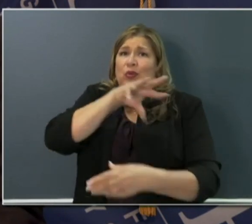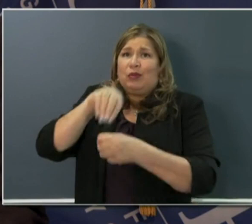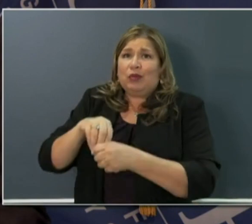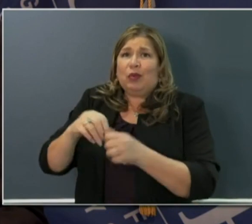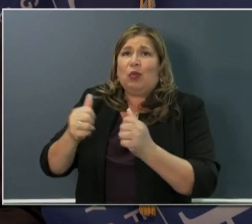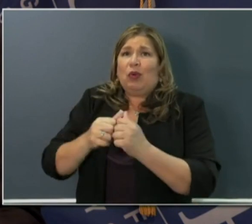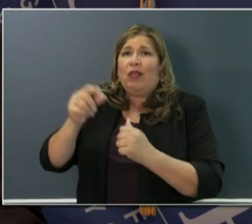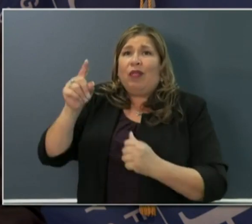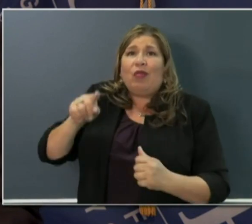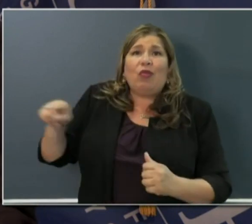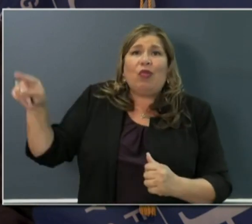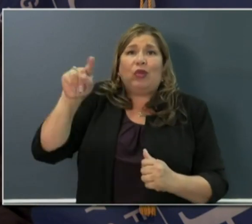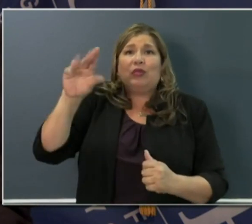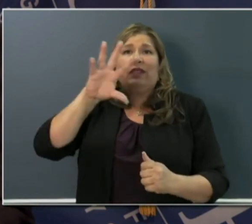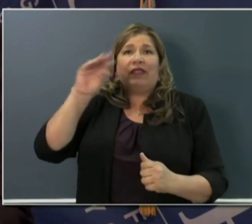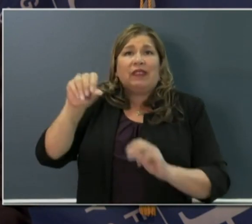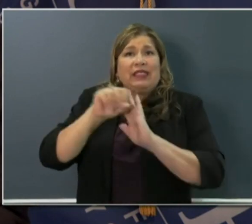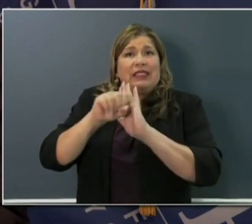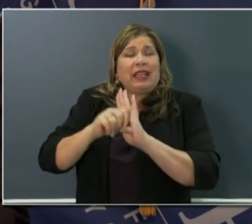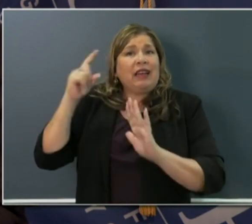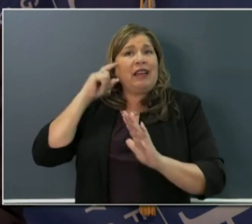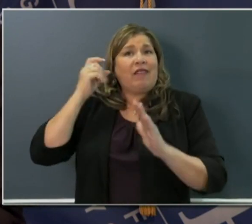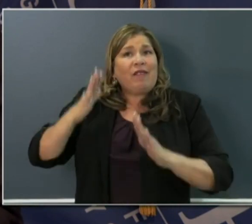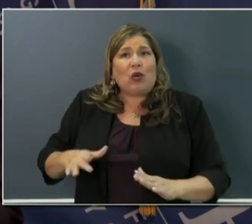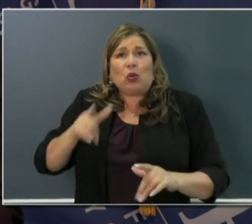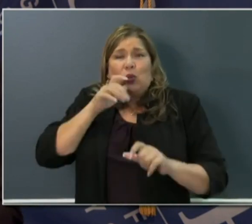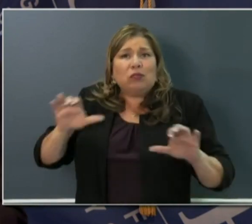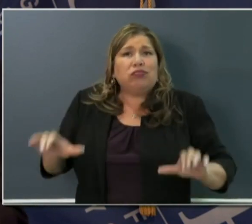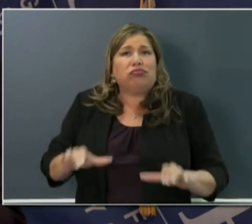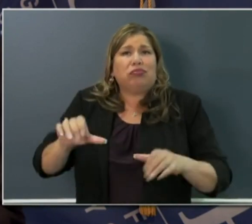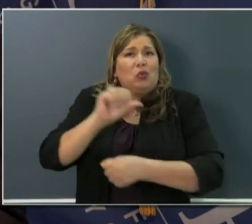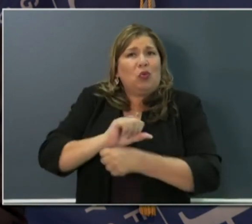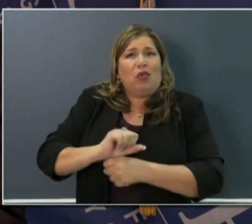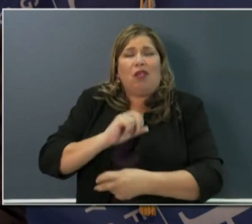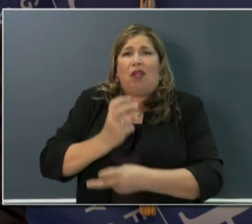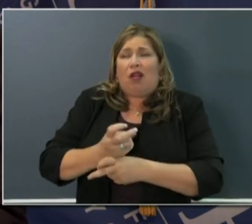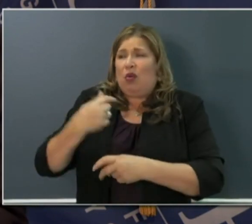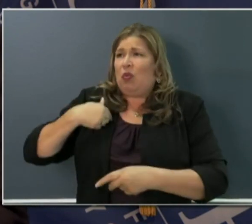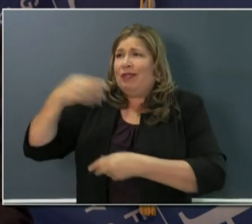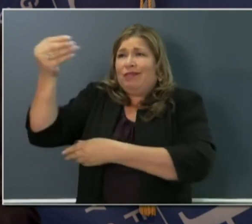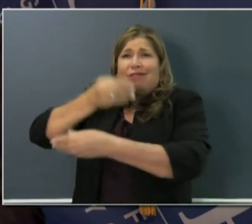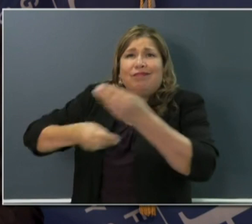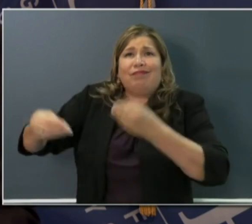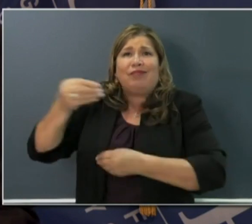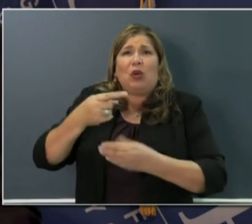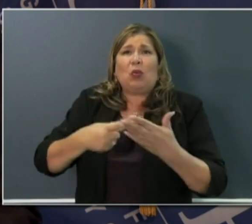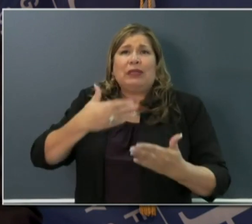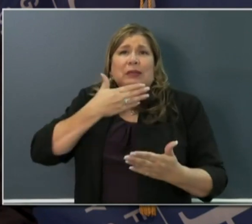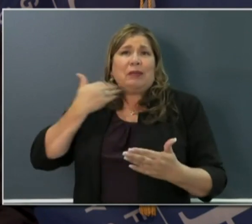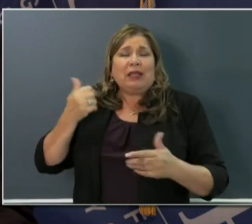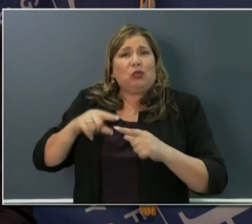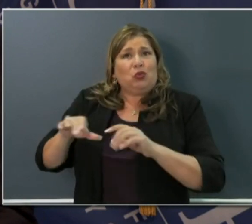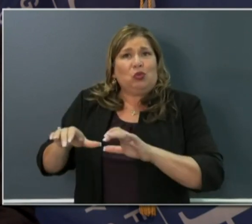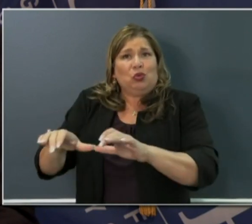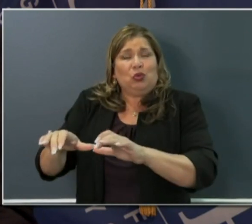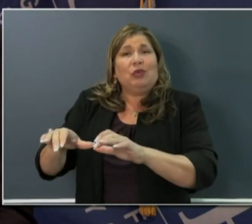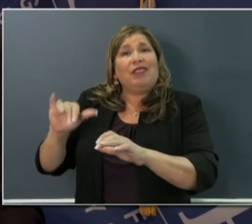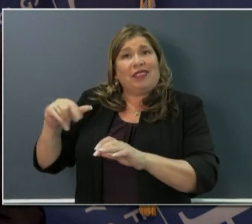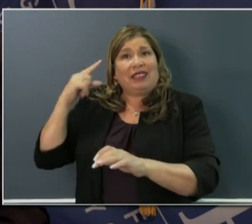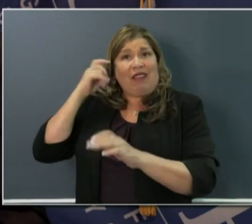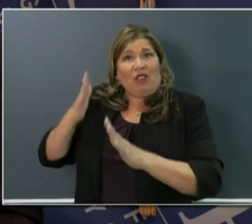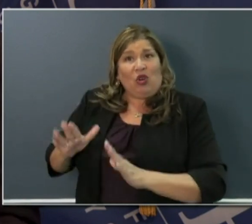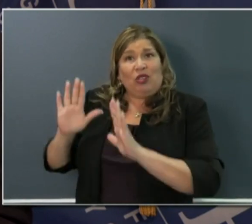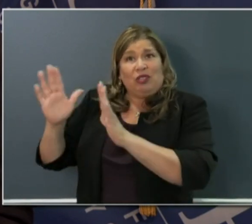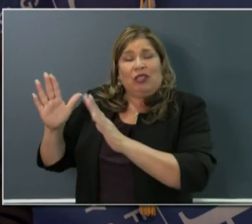state governors and their leadership. It is demonstrable, and we are sharing best practices. But it is also incumbent upon us, having